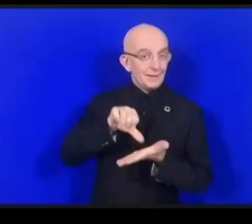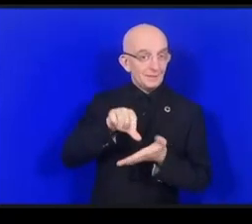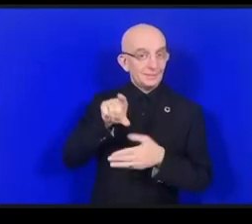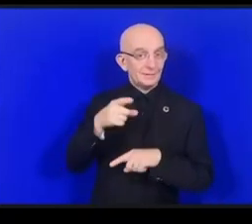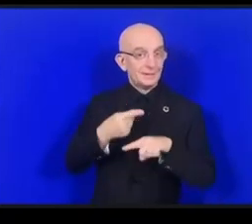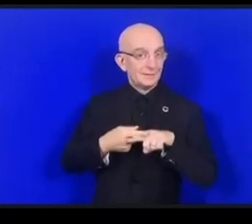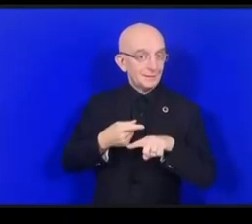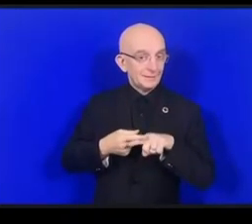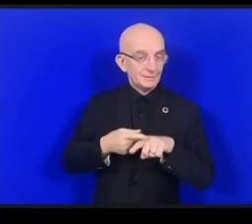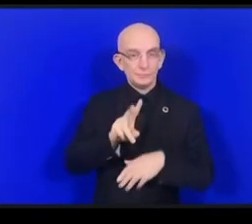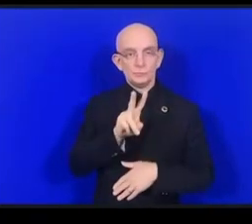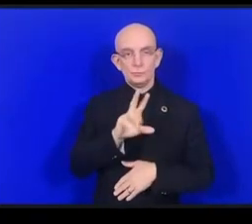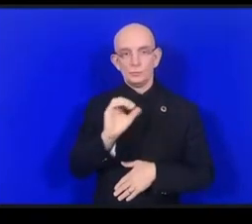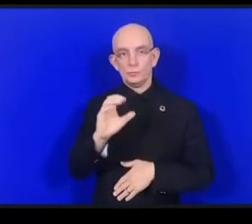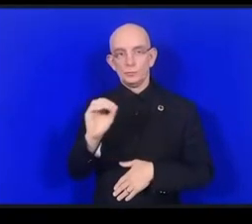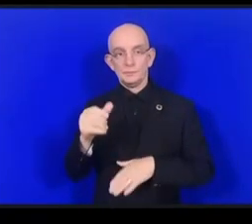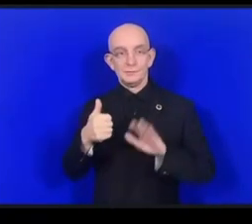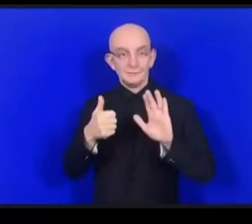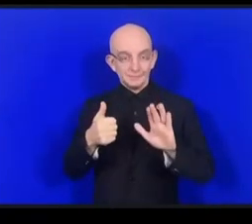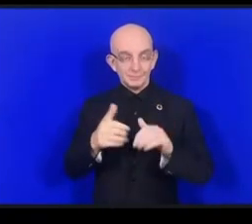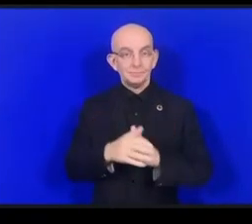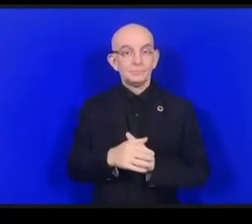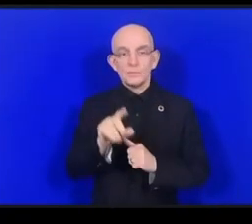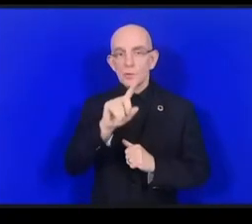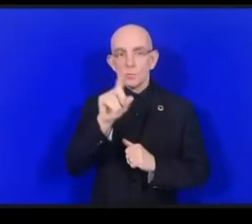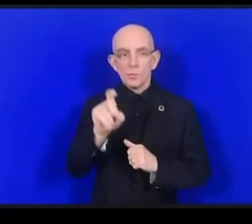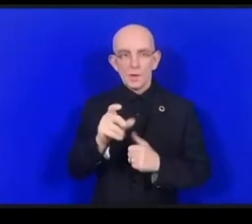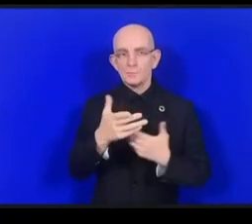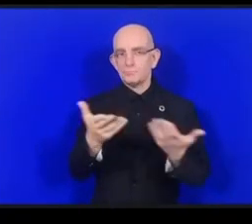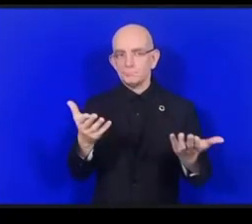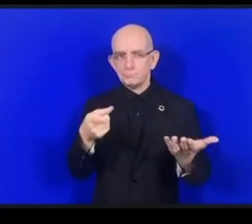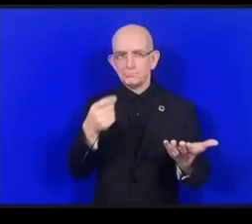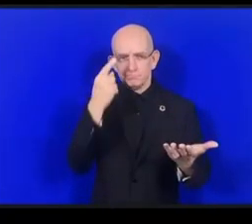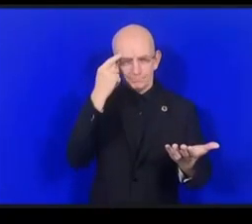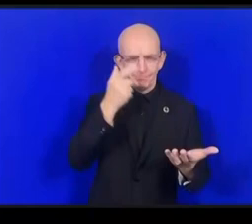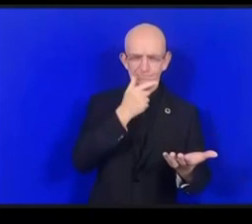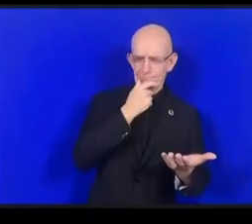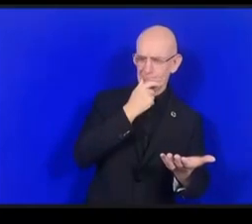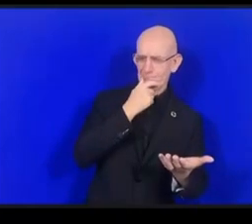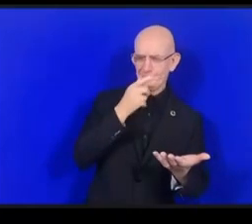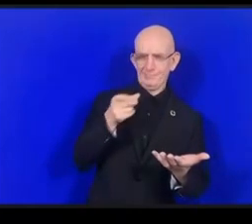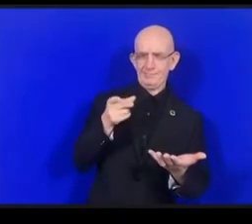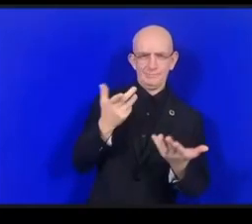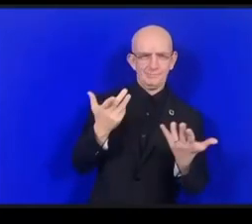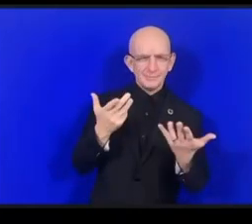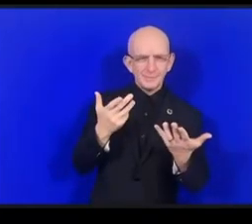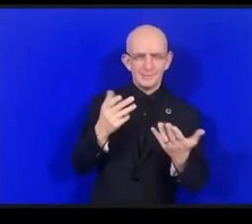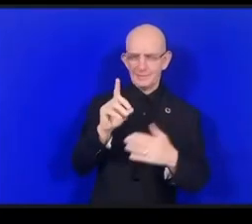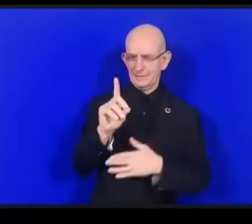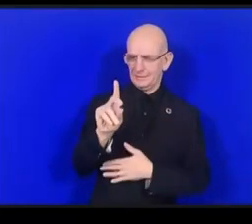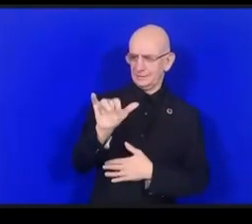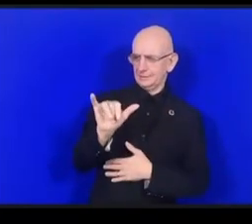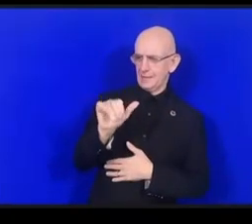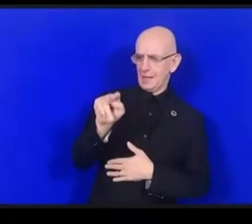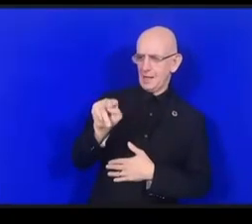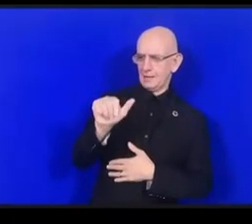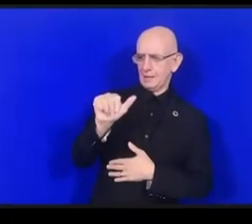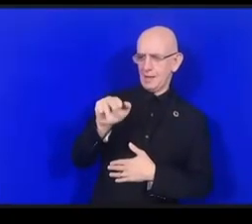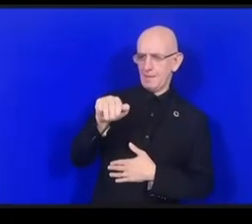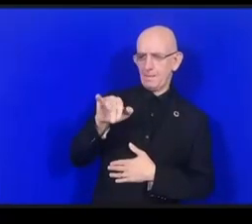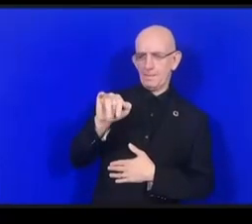Why are they called that way? The reason is very simple. There were those who wanted the IGF to be